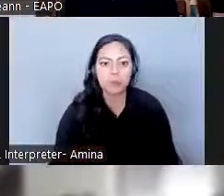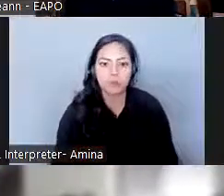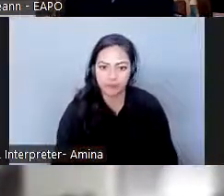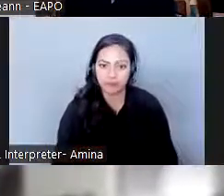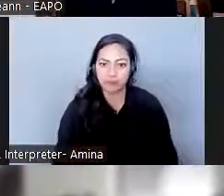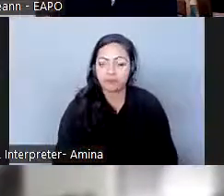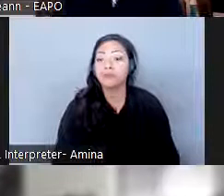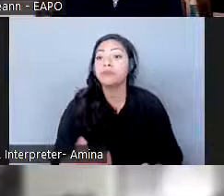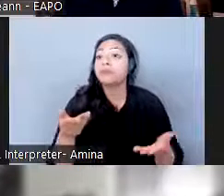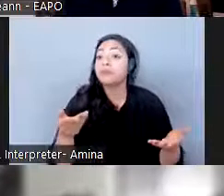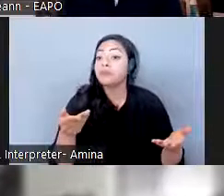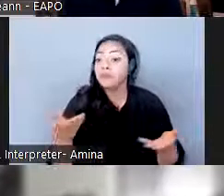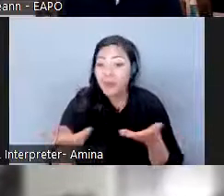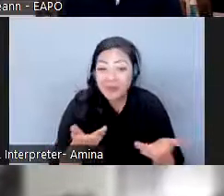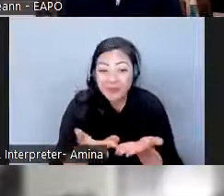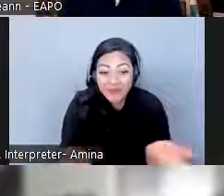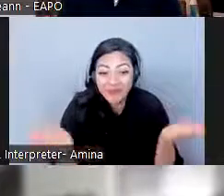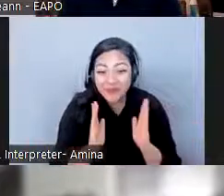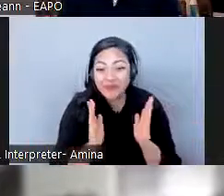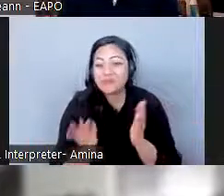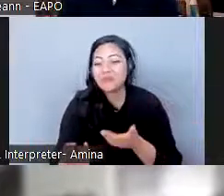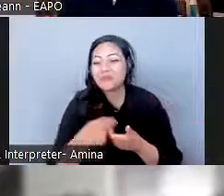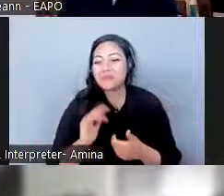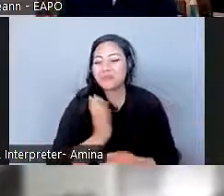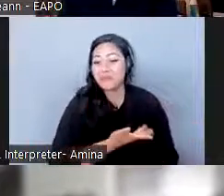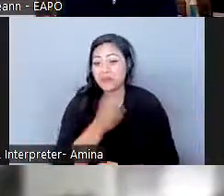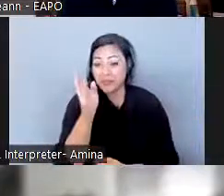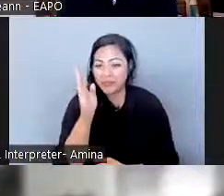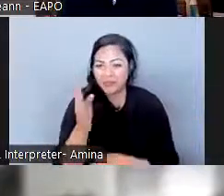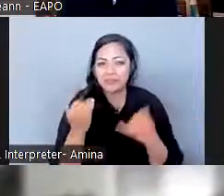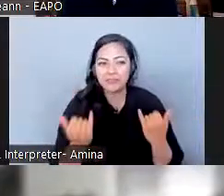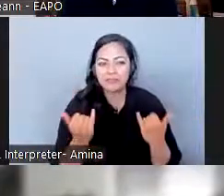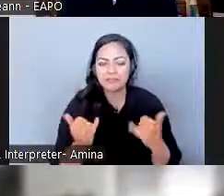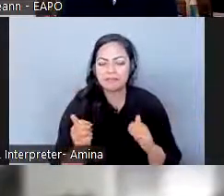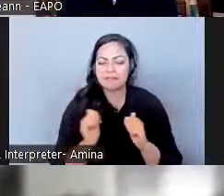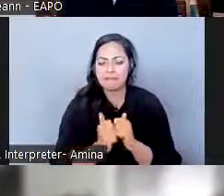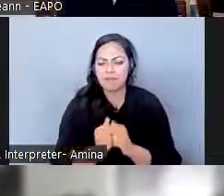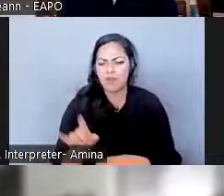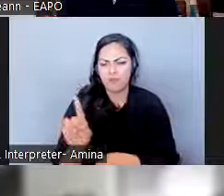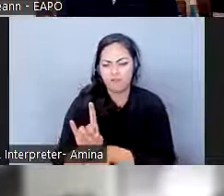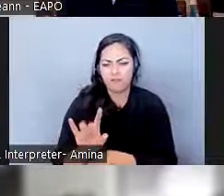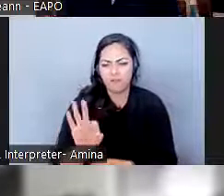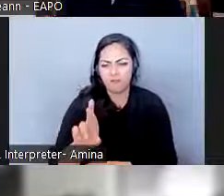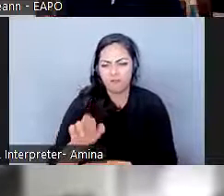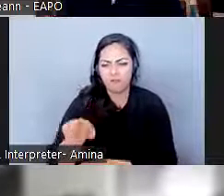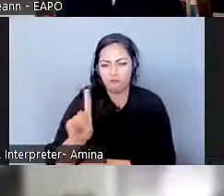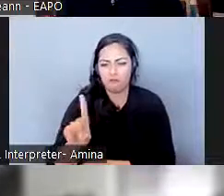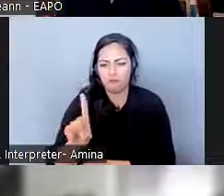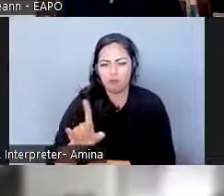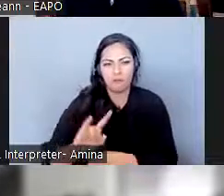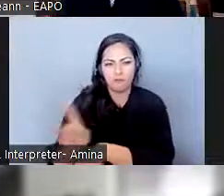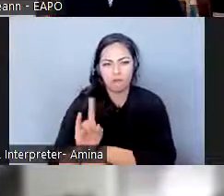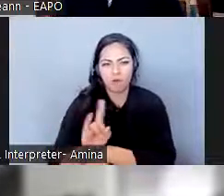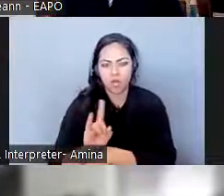Welcome everyone to our webinar today called Fight Fraud, Recognize, Reject, and Report. We